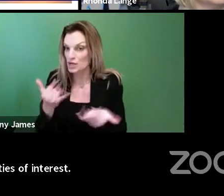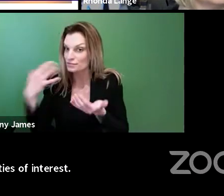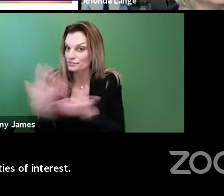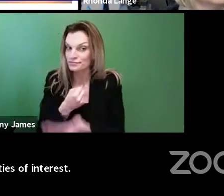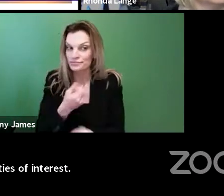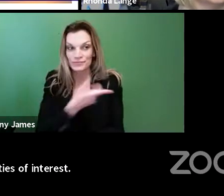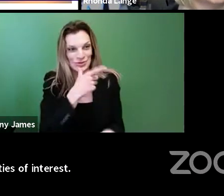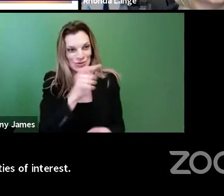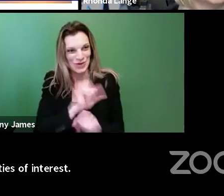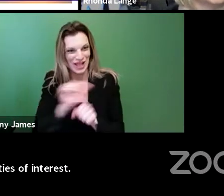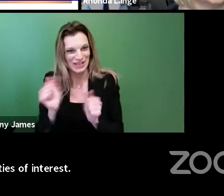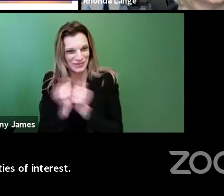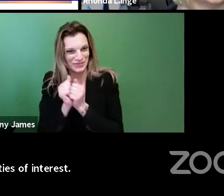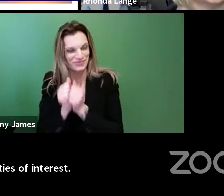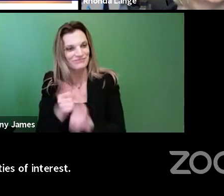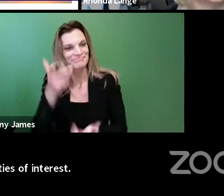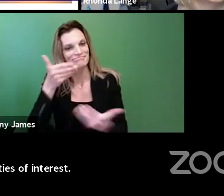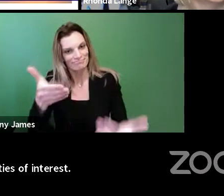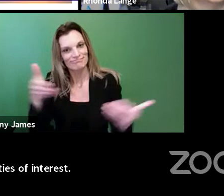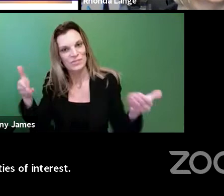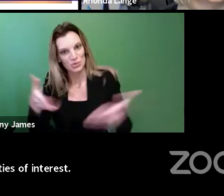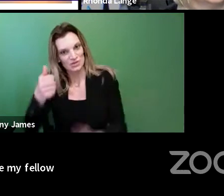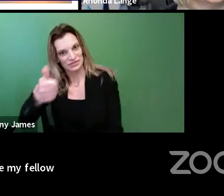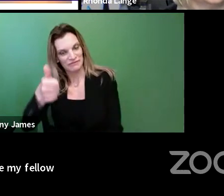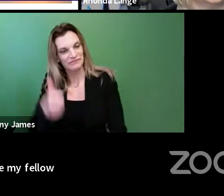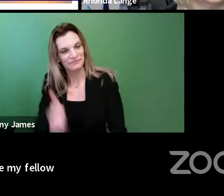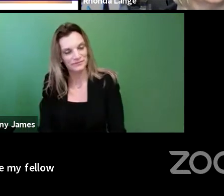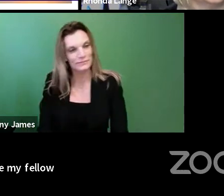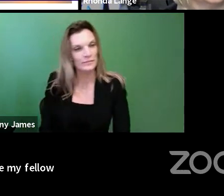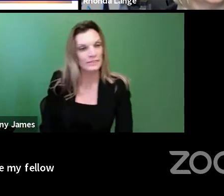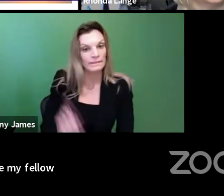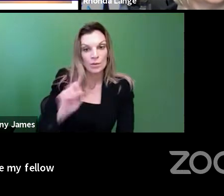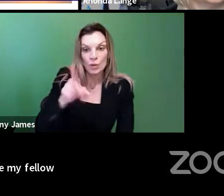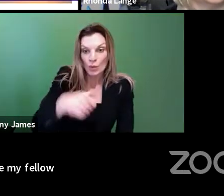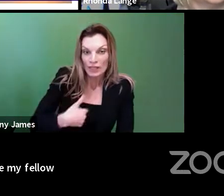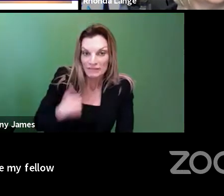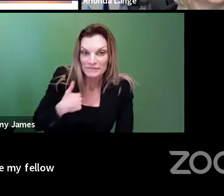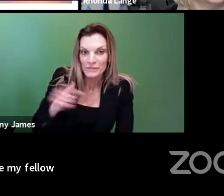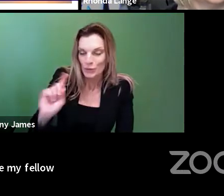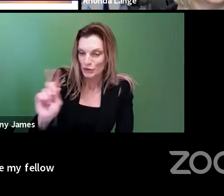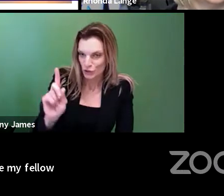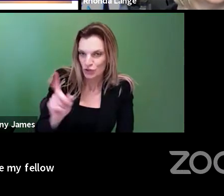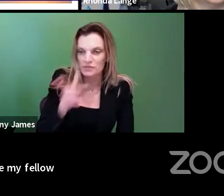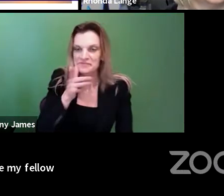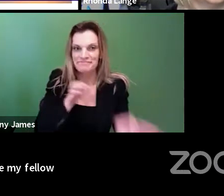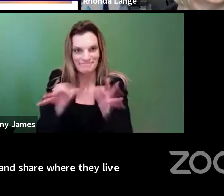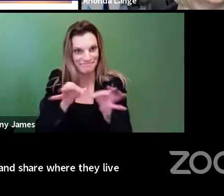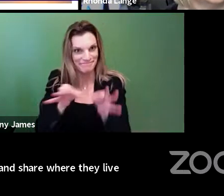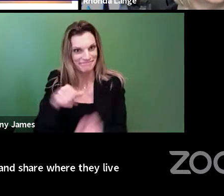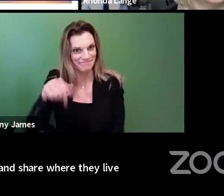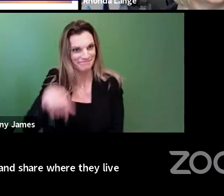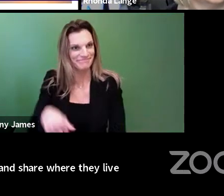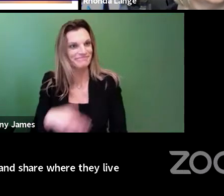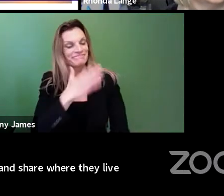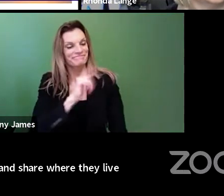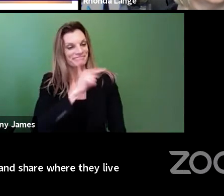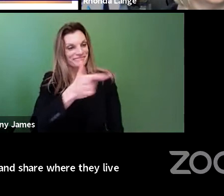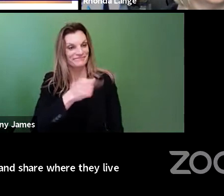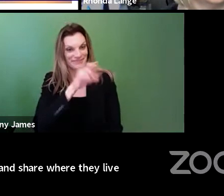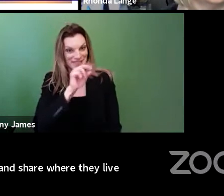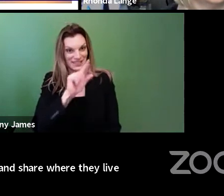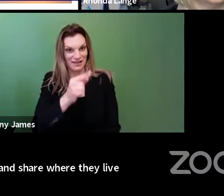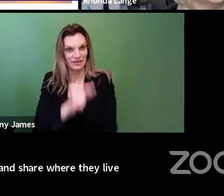fellow colleagues to introduce themselves and share where they live in Michigan, the Great Lakes State. So start with